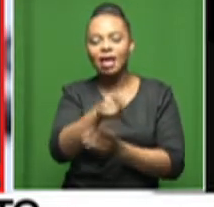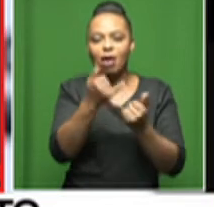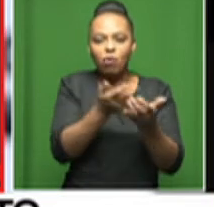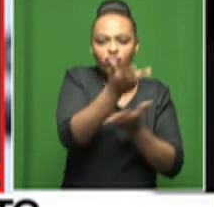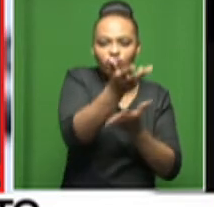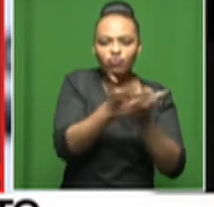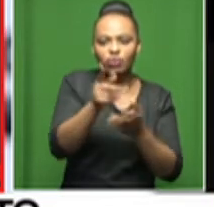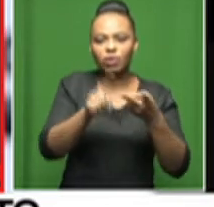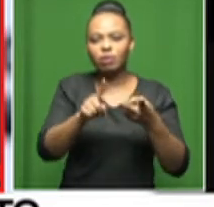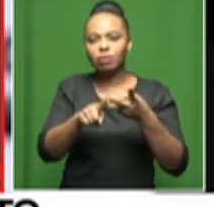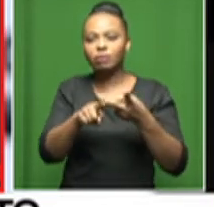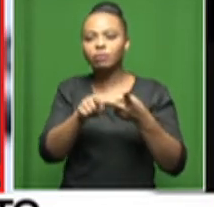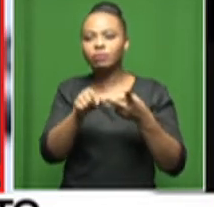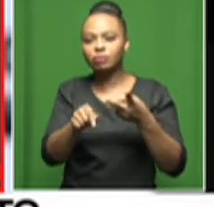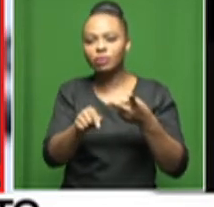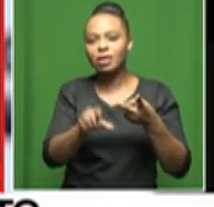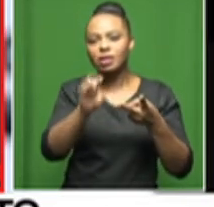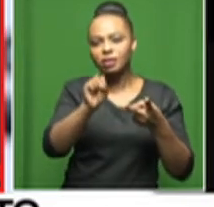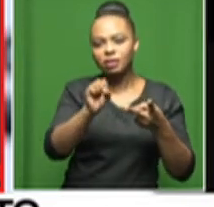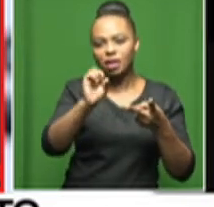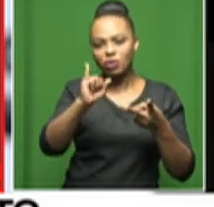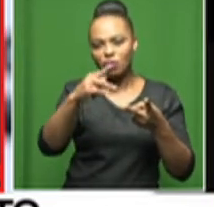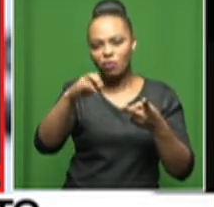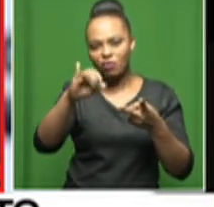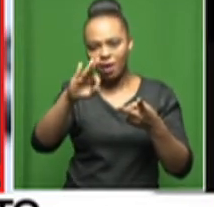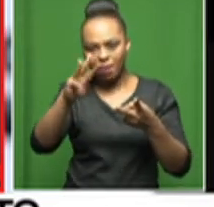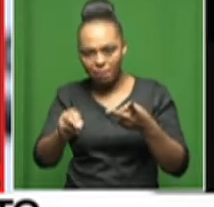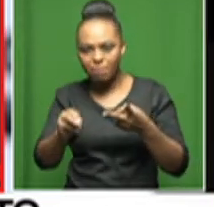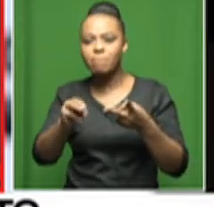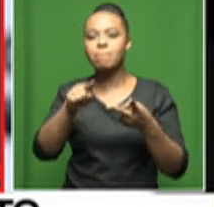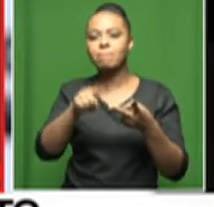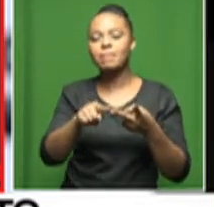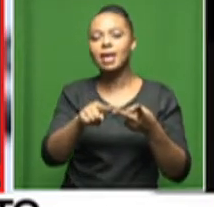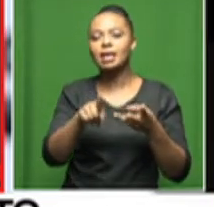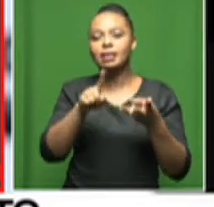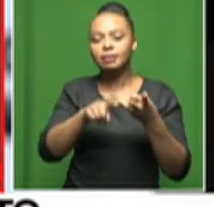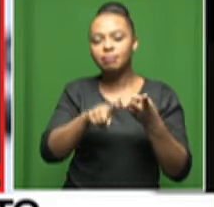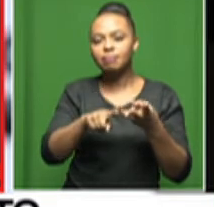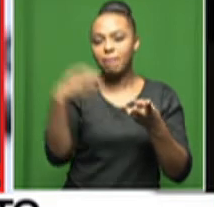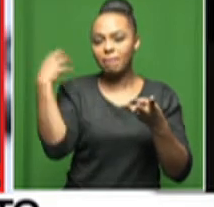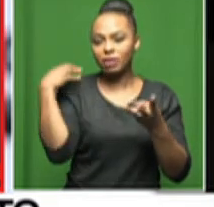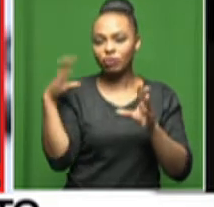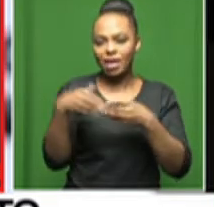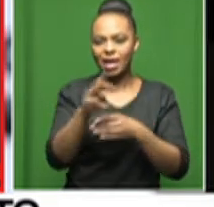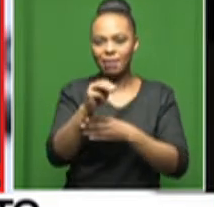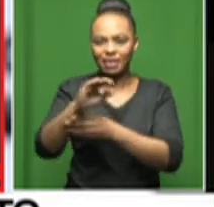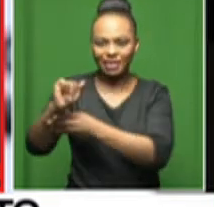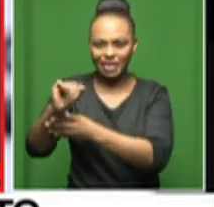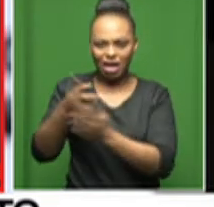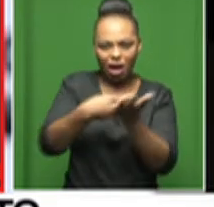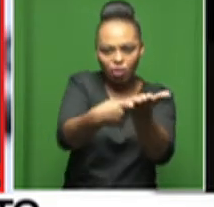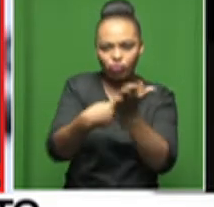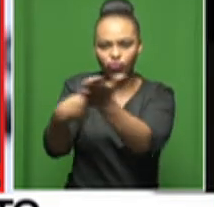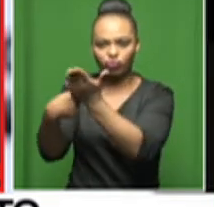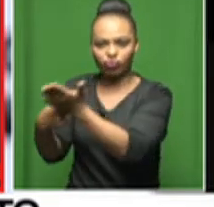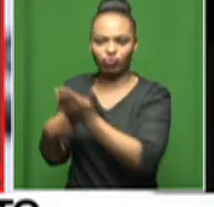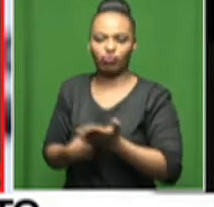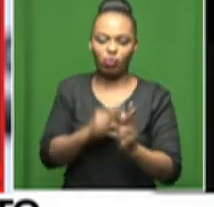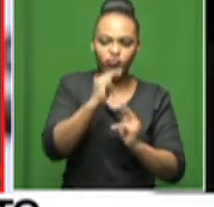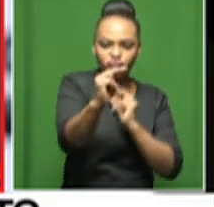Sinopharm. The department and the Ministerial Advisory Committee are dealing with that. There are discussions that are going on